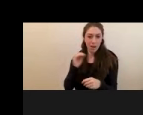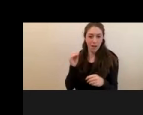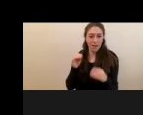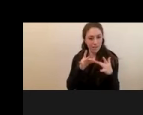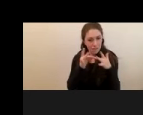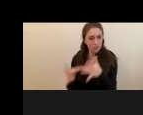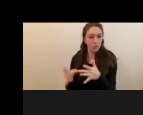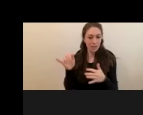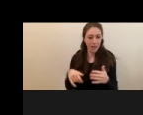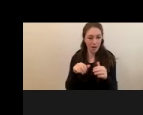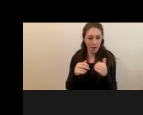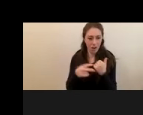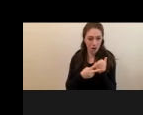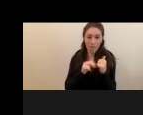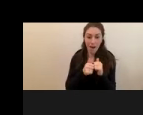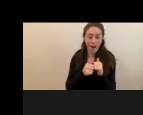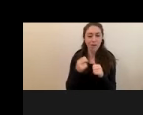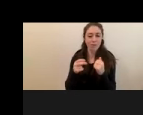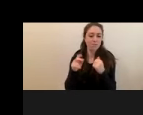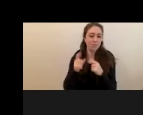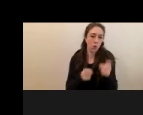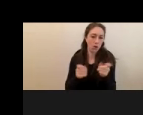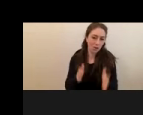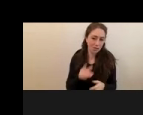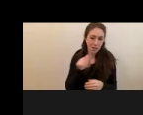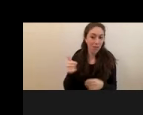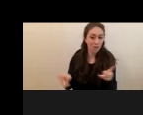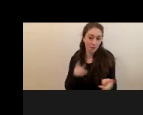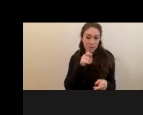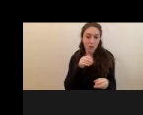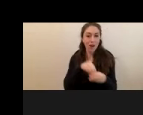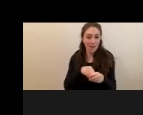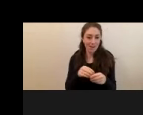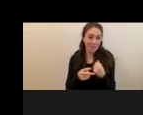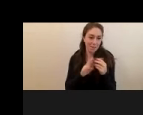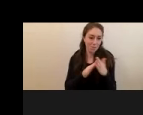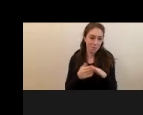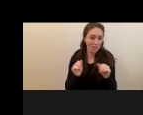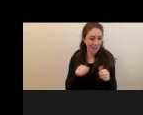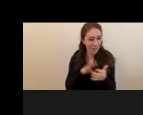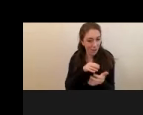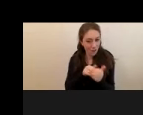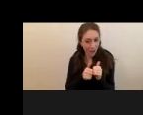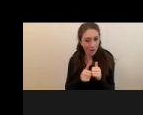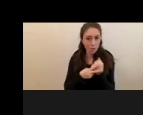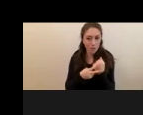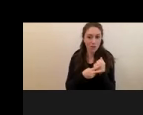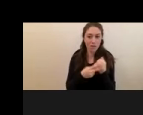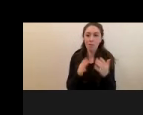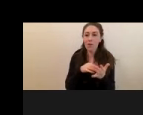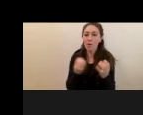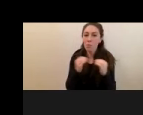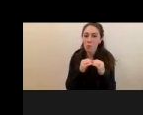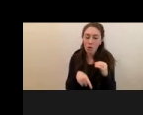the archive with donors and other folks who are in the community who want to learn how to preserve and maybe learn more about these